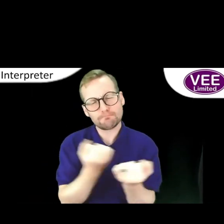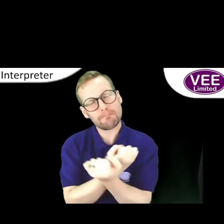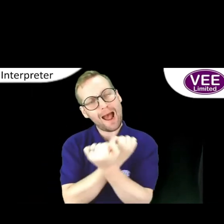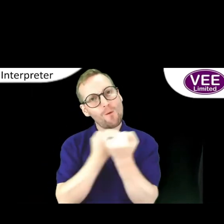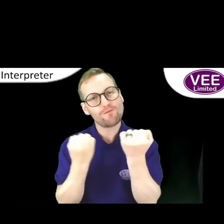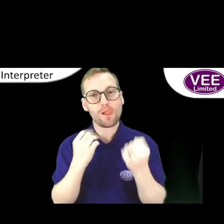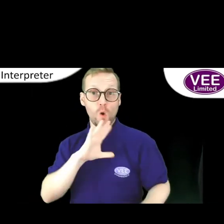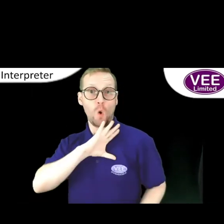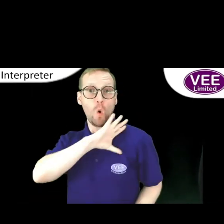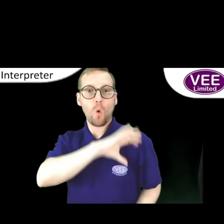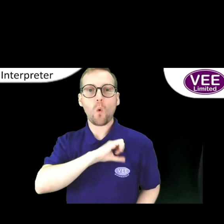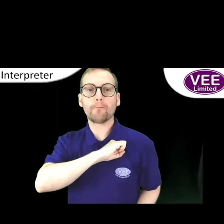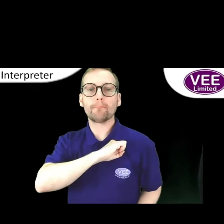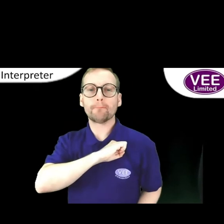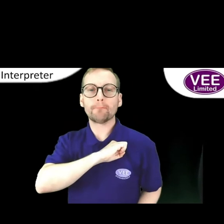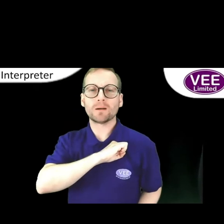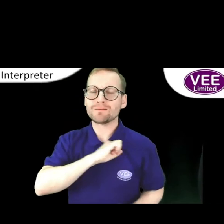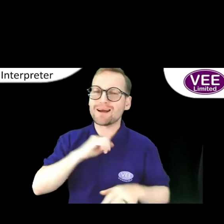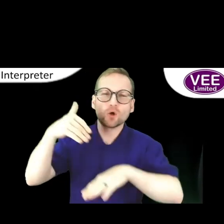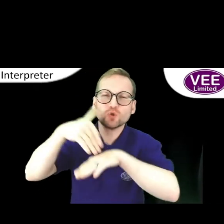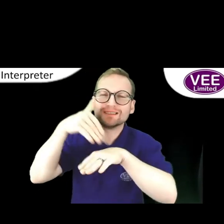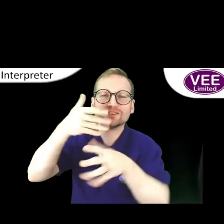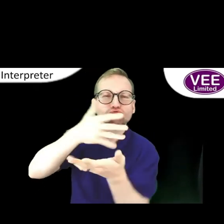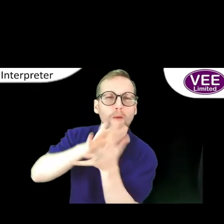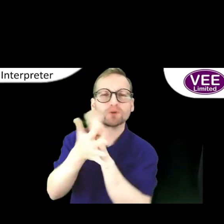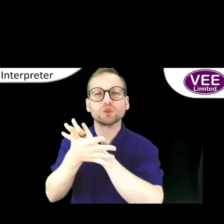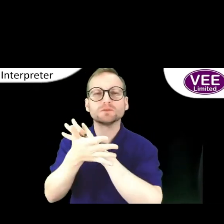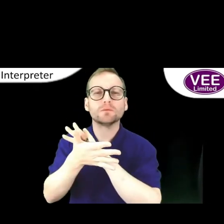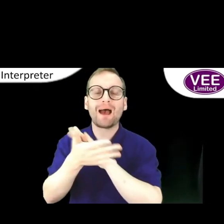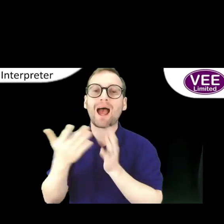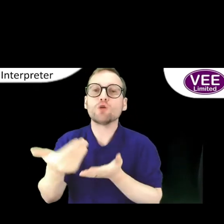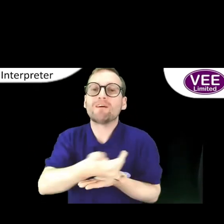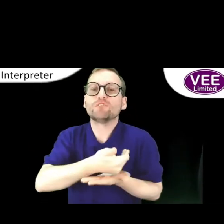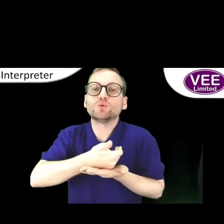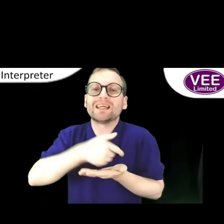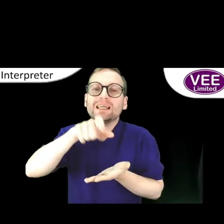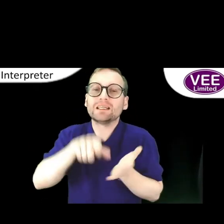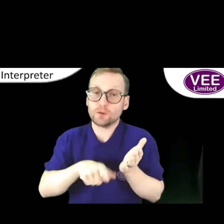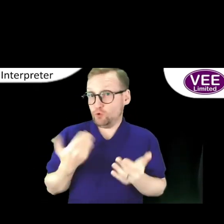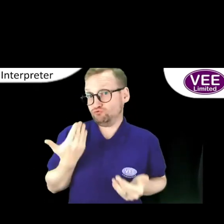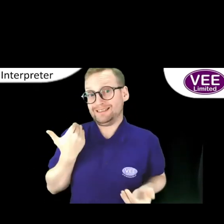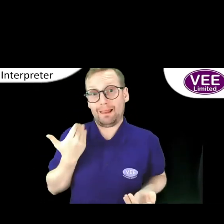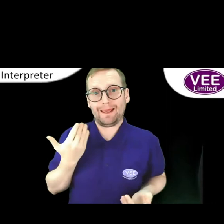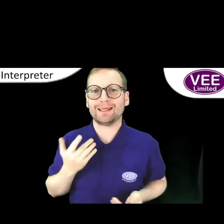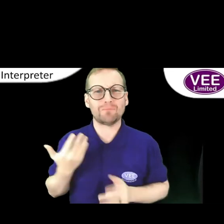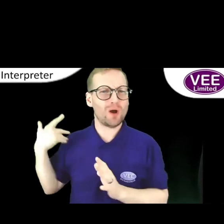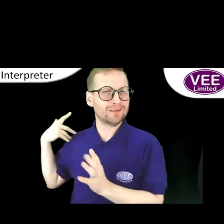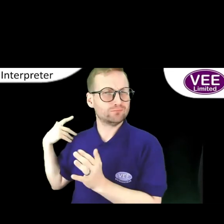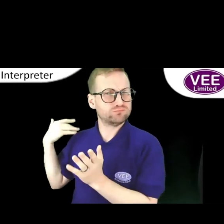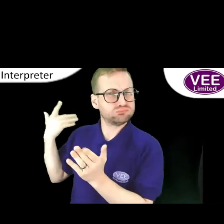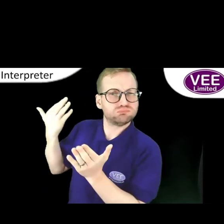hope and the disruption experienced by refugees, not just recently, but throughout history.